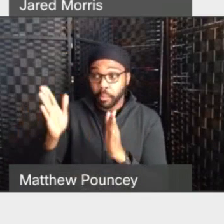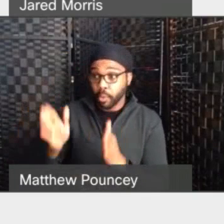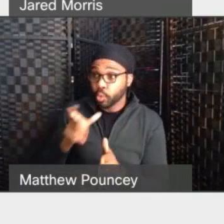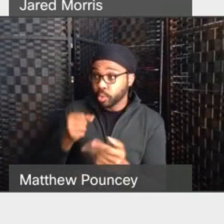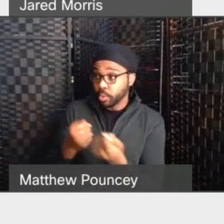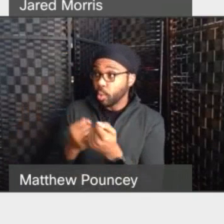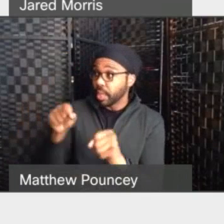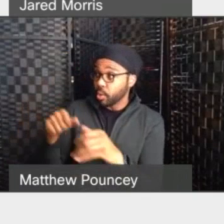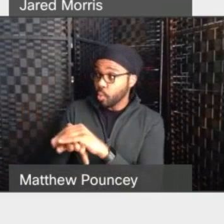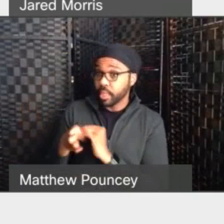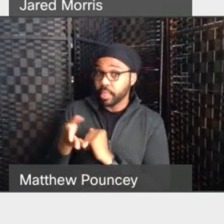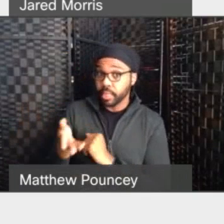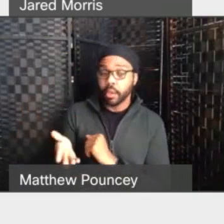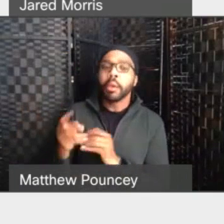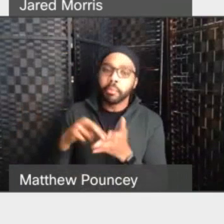living room,